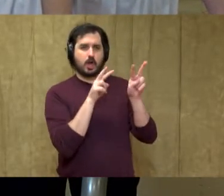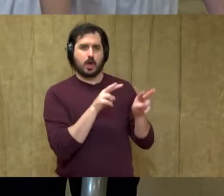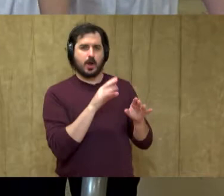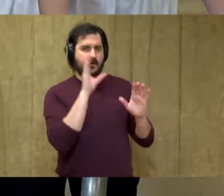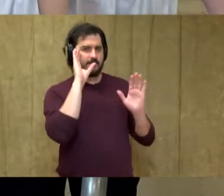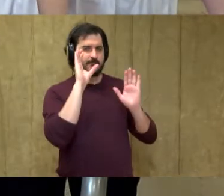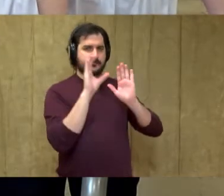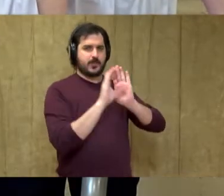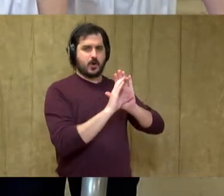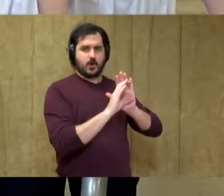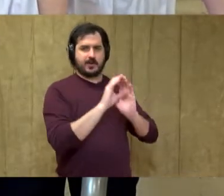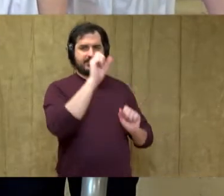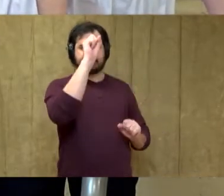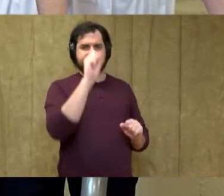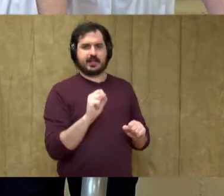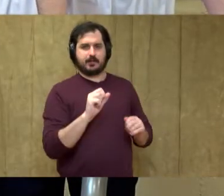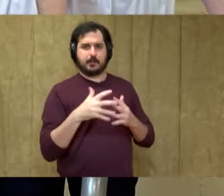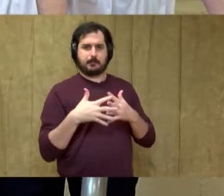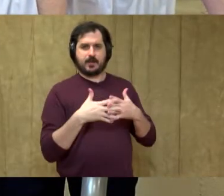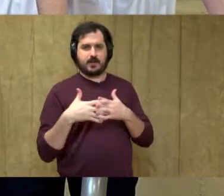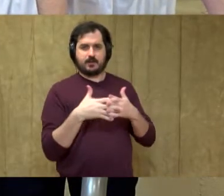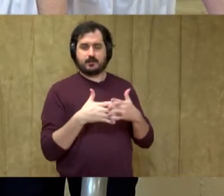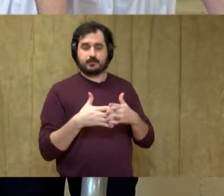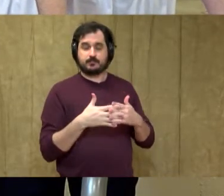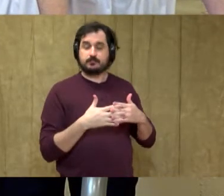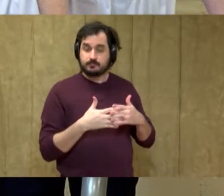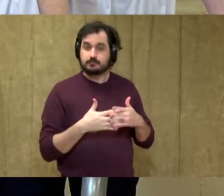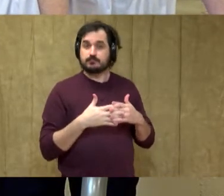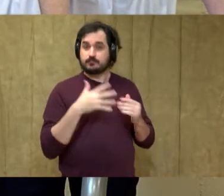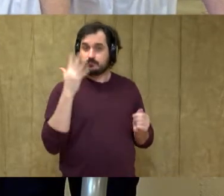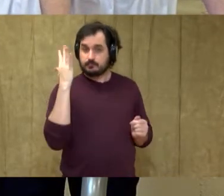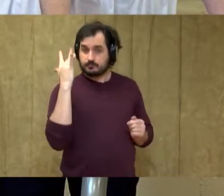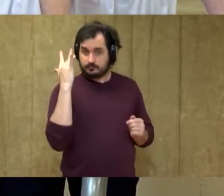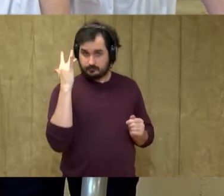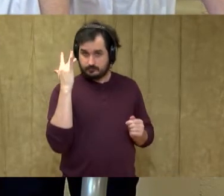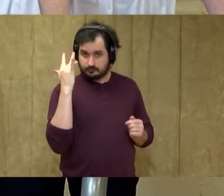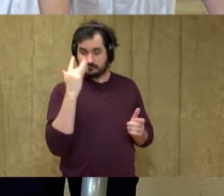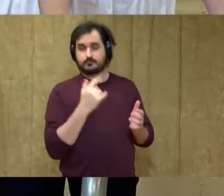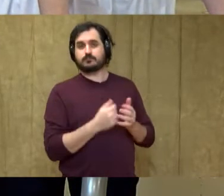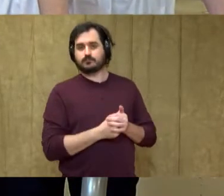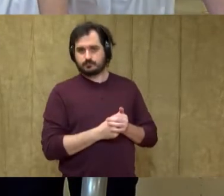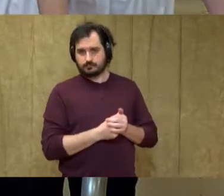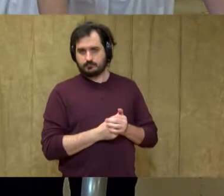America because I told you, boys and girls, I am